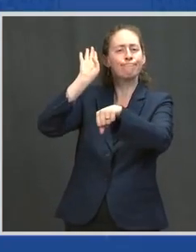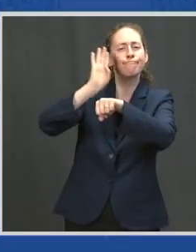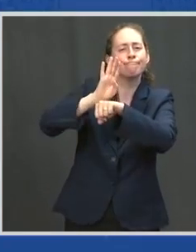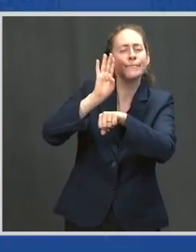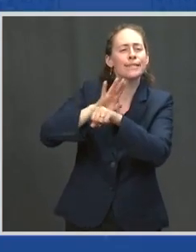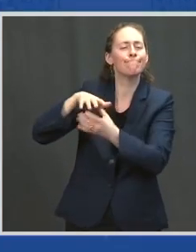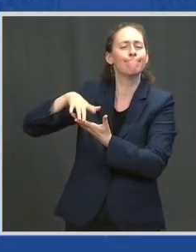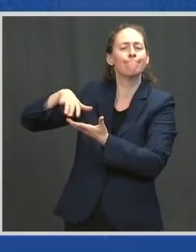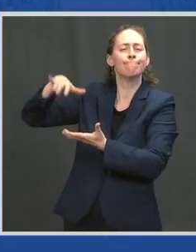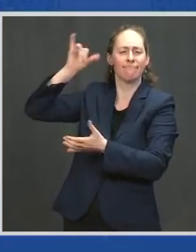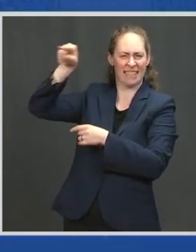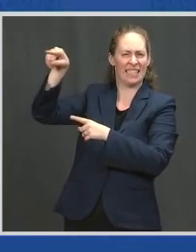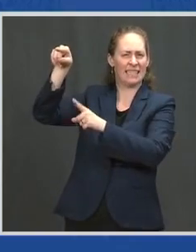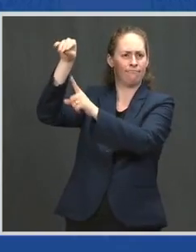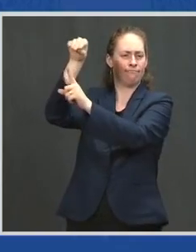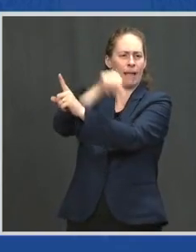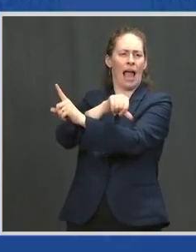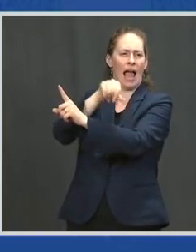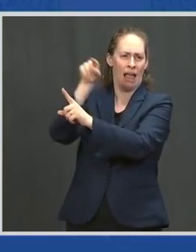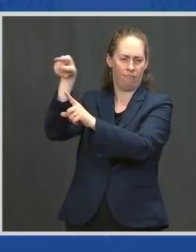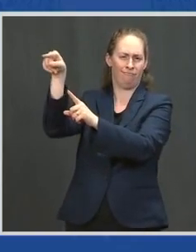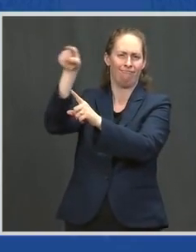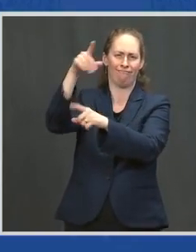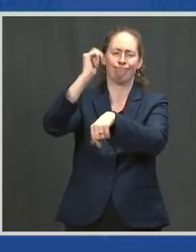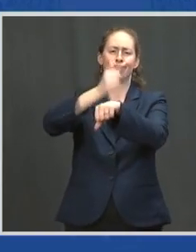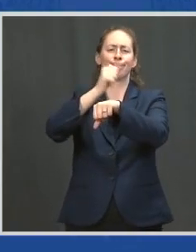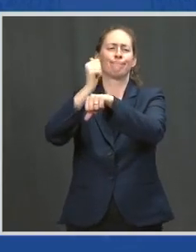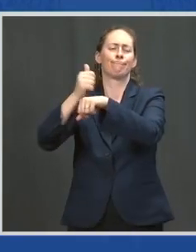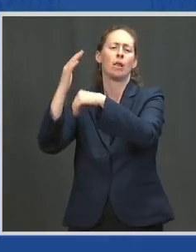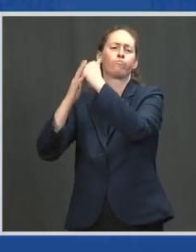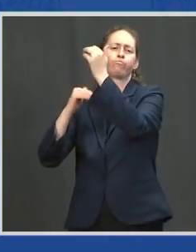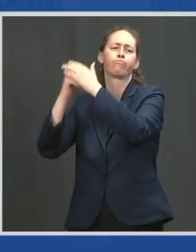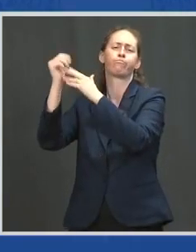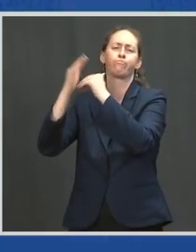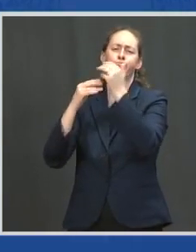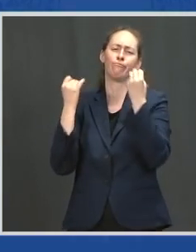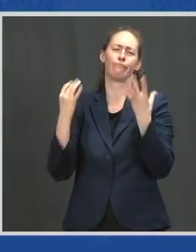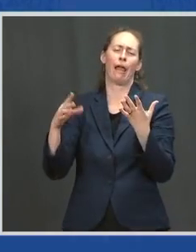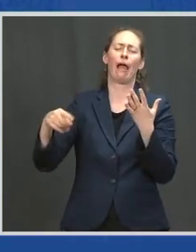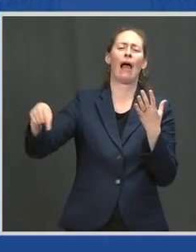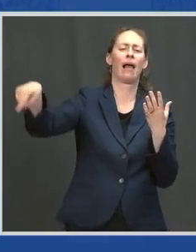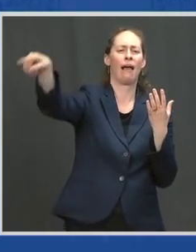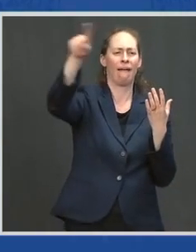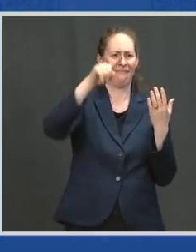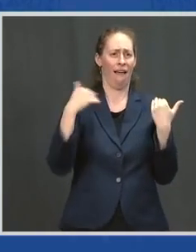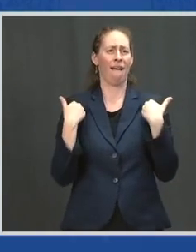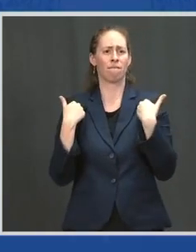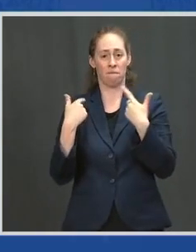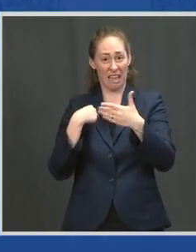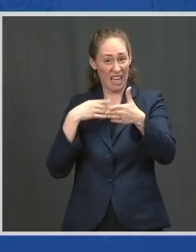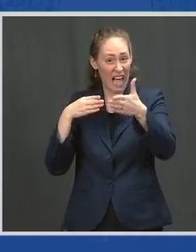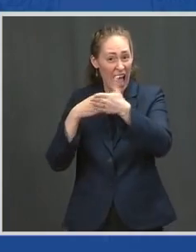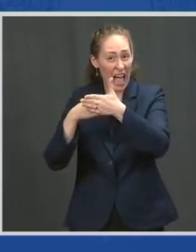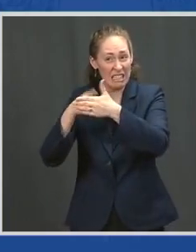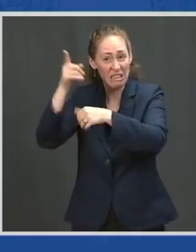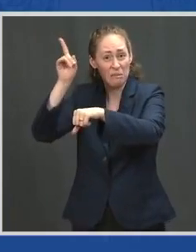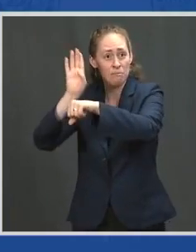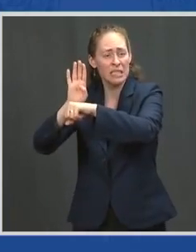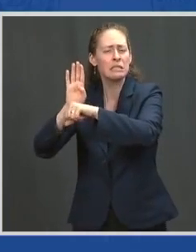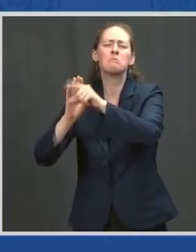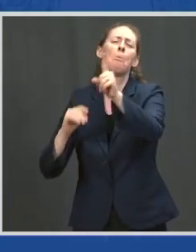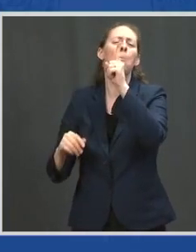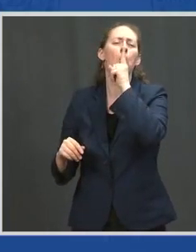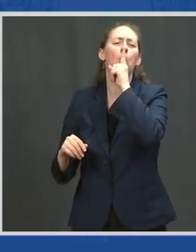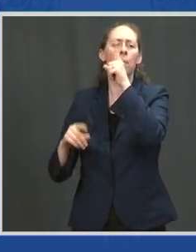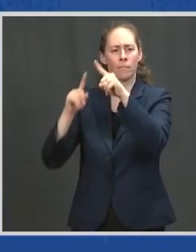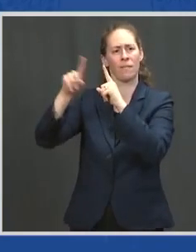than all the rest of the nation combined. And I'm not anti-corporate, but it's about time they start paying